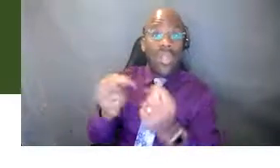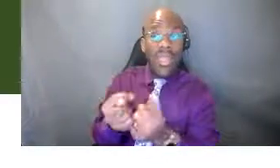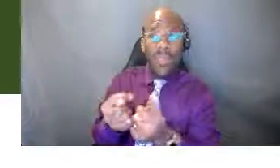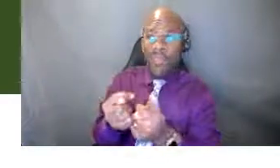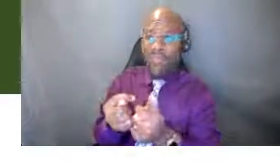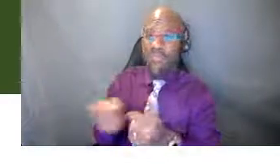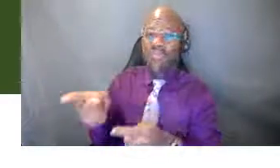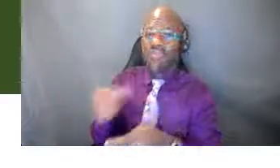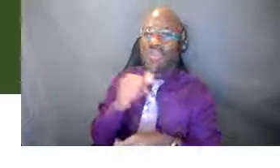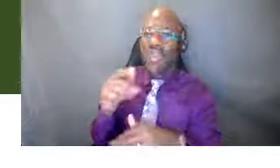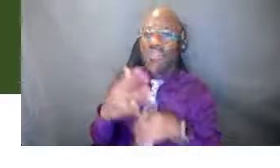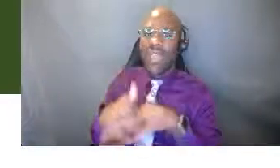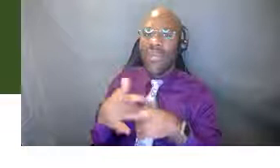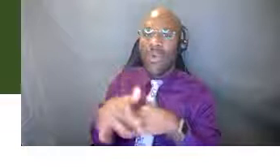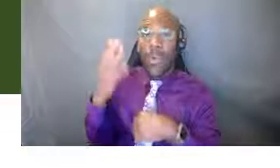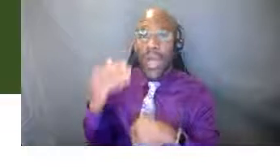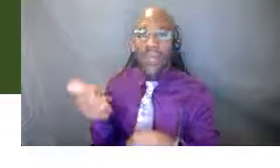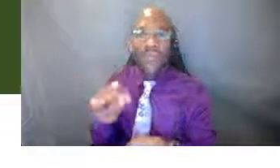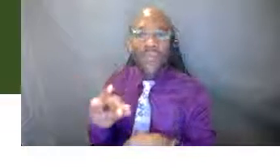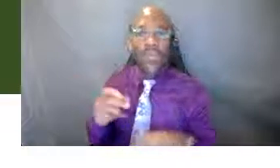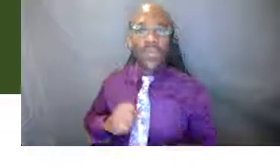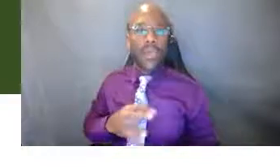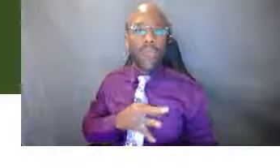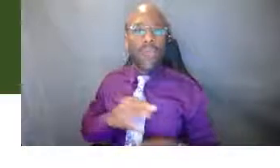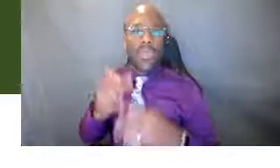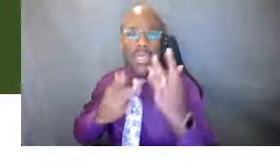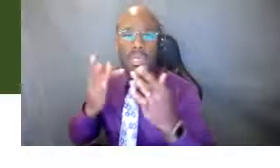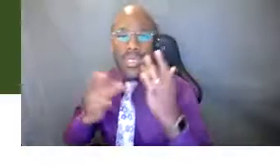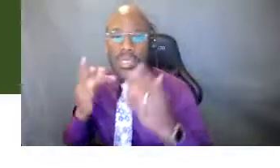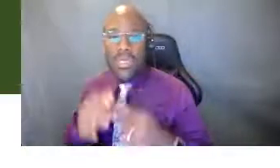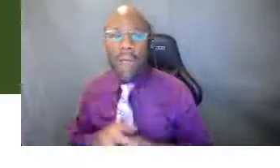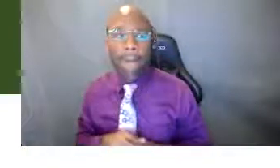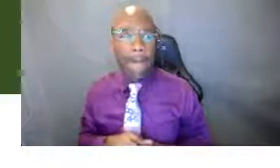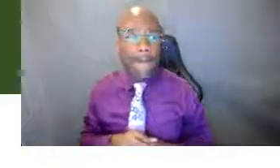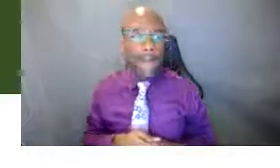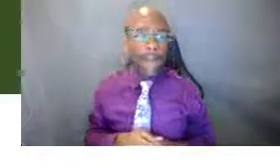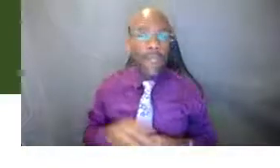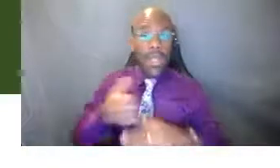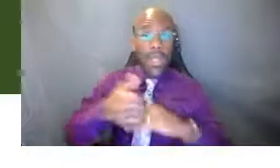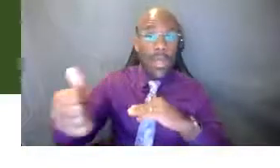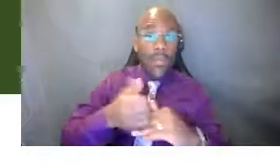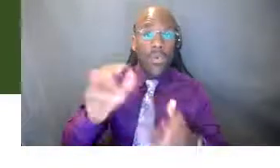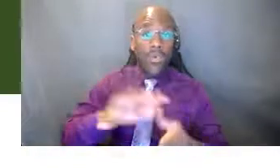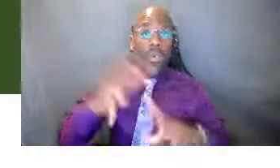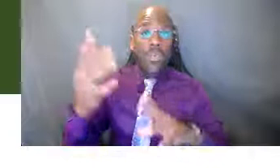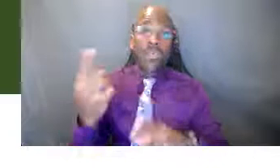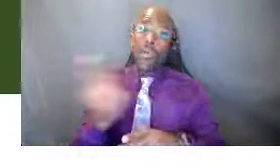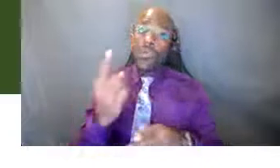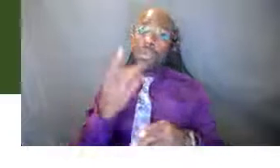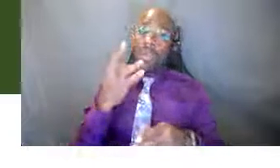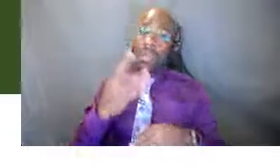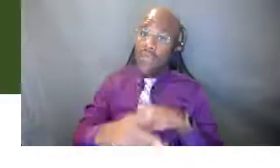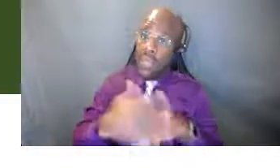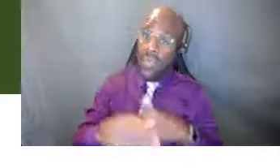it's a danger, mobile crisis services are only available if it